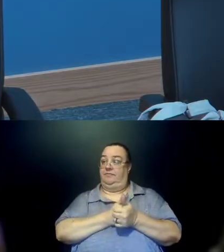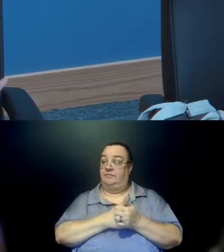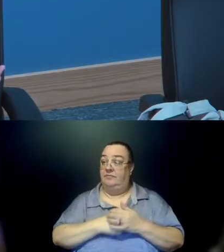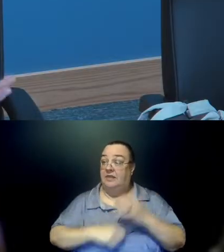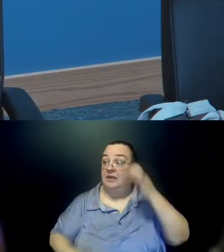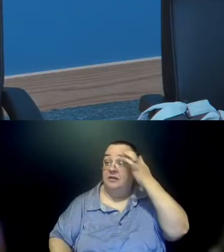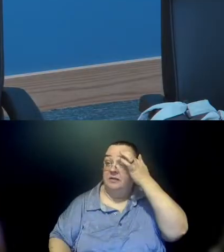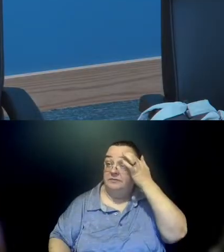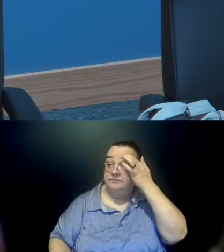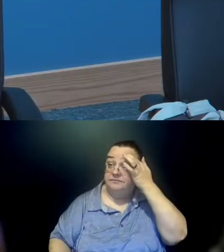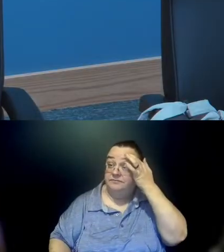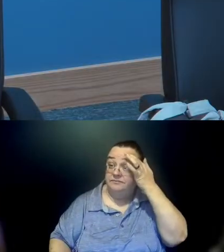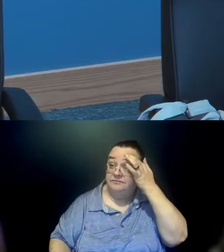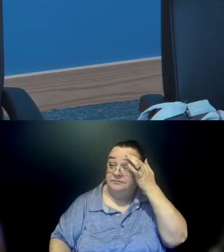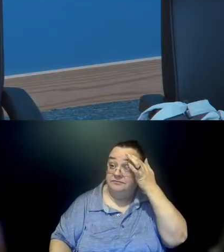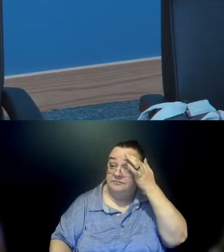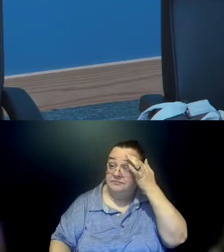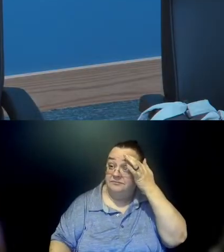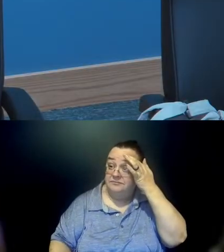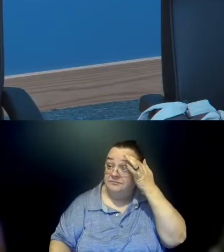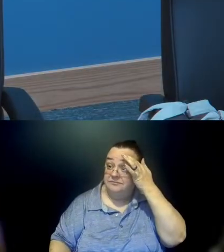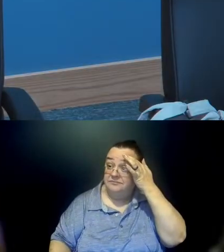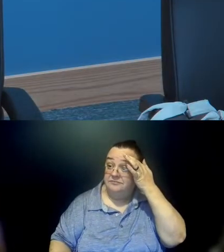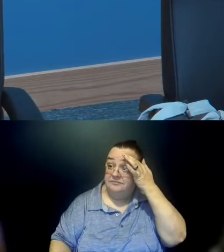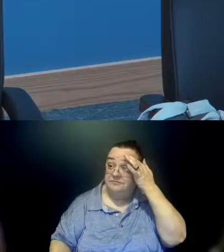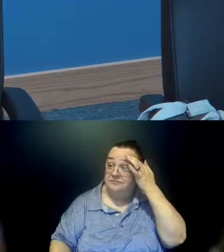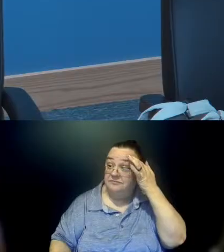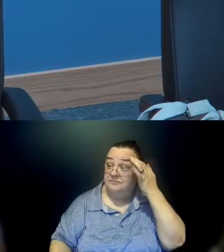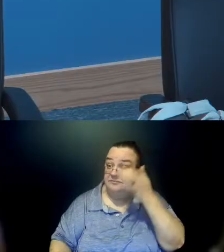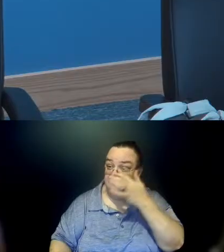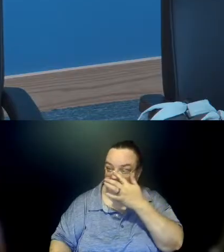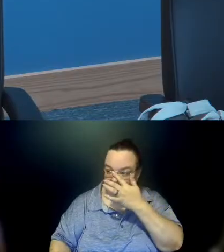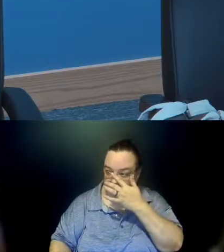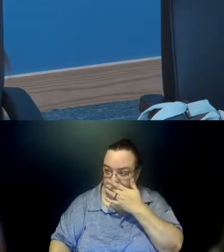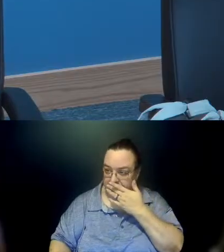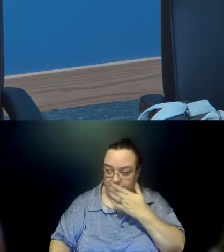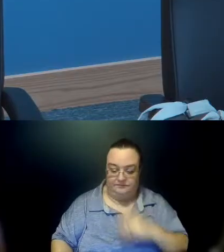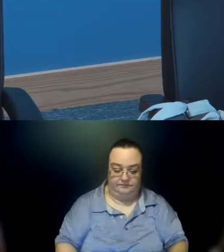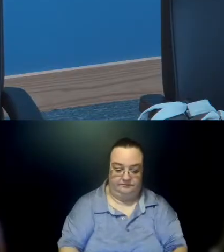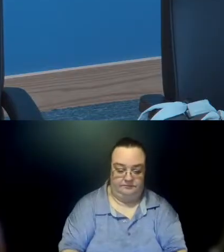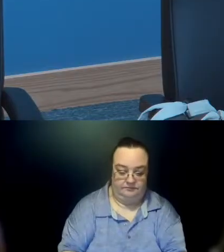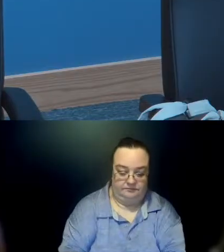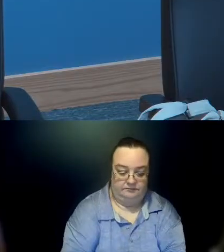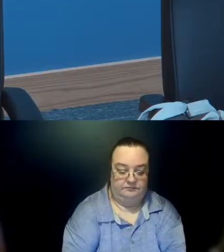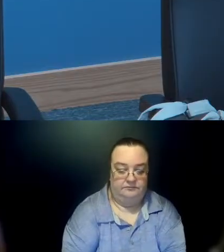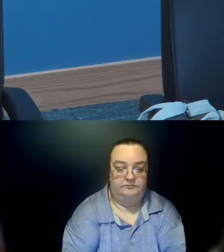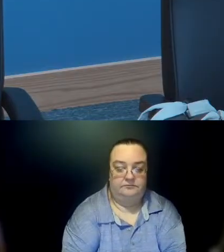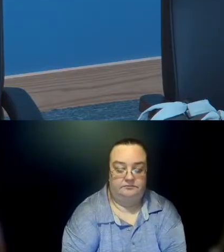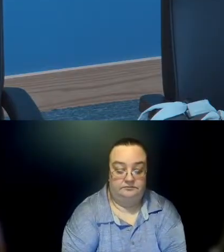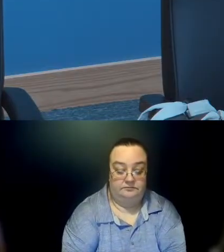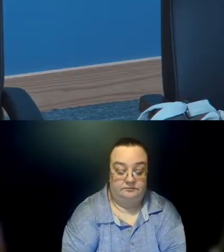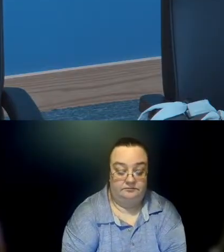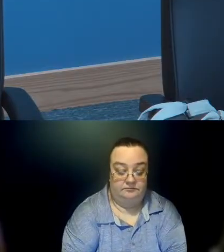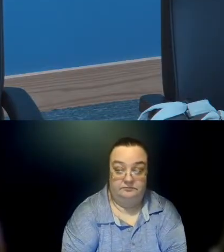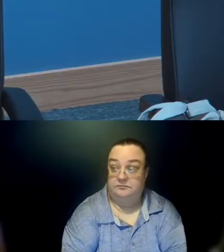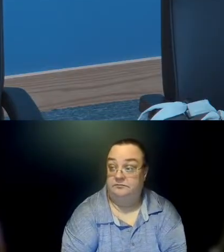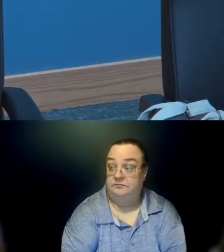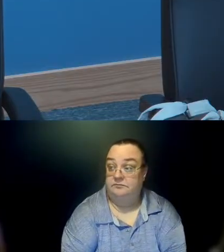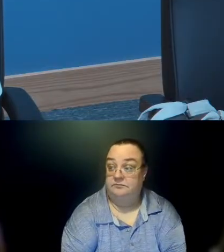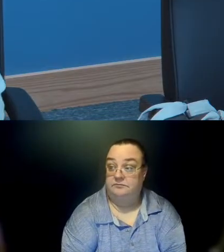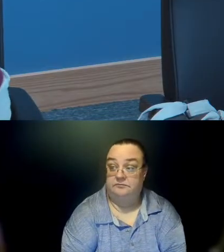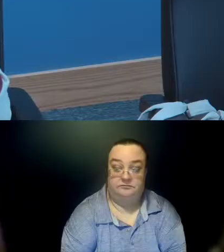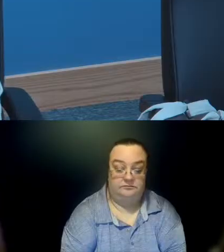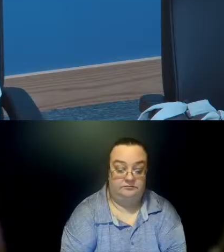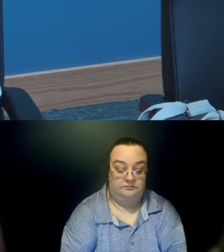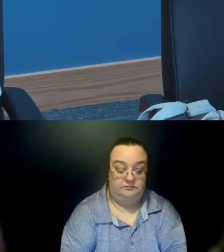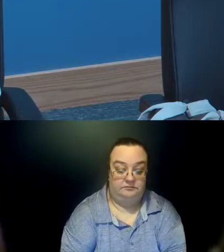We have, these great youth events, and we're really engaging different ages and things like that. There's a lot of things that are happening, and on top of that,